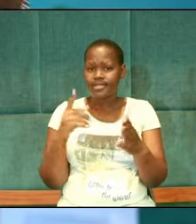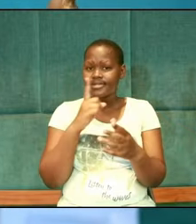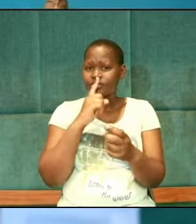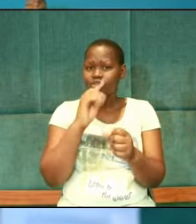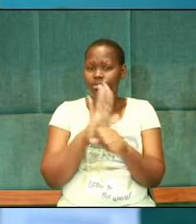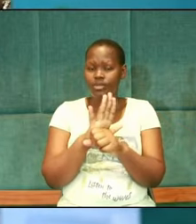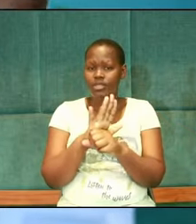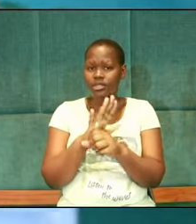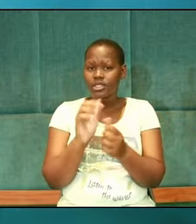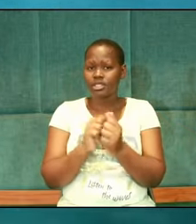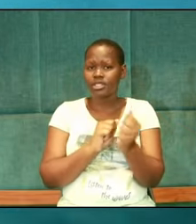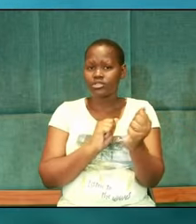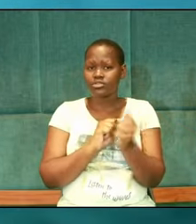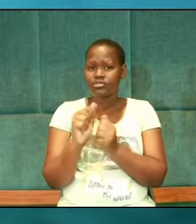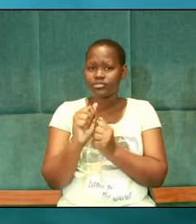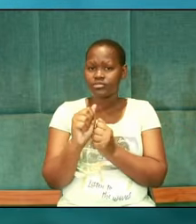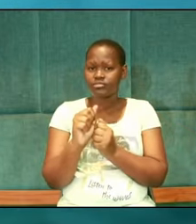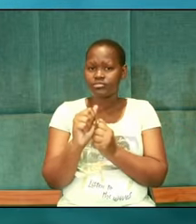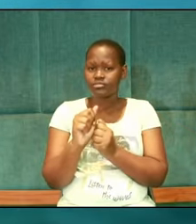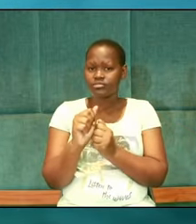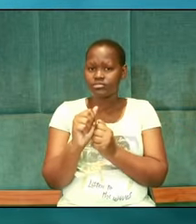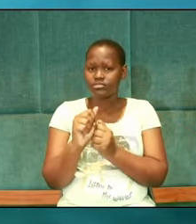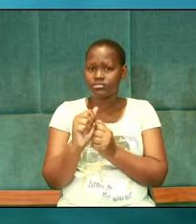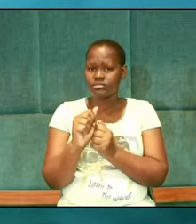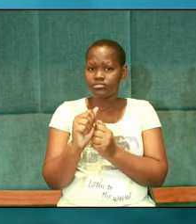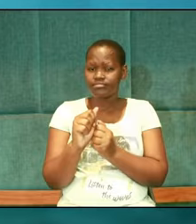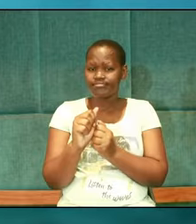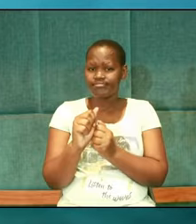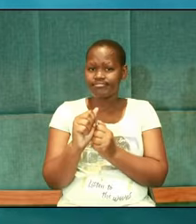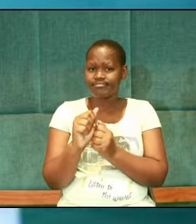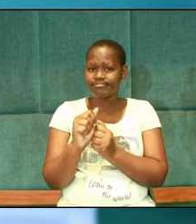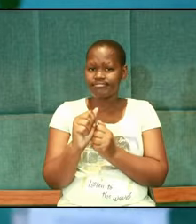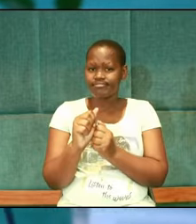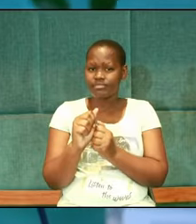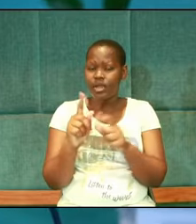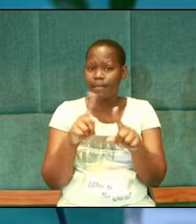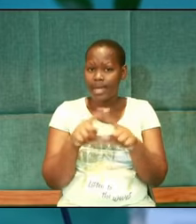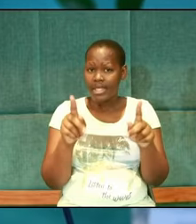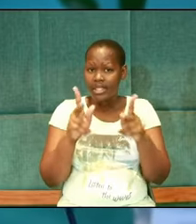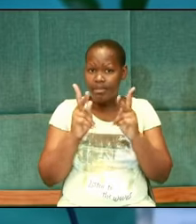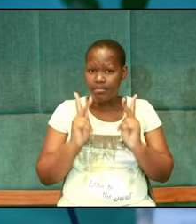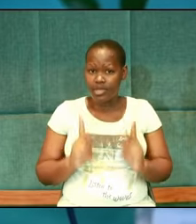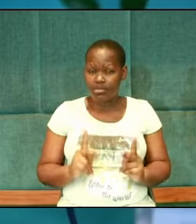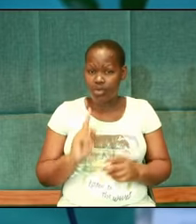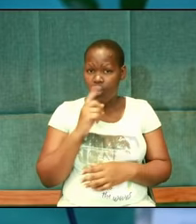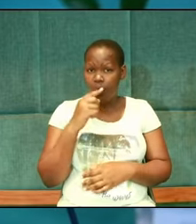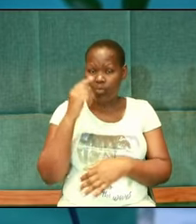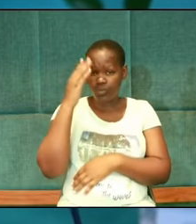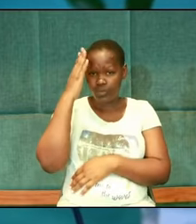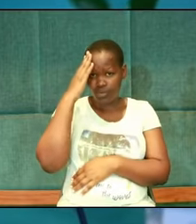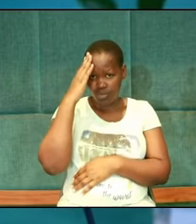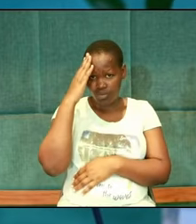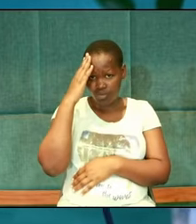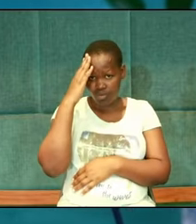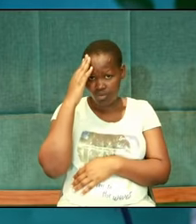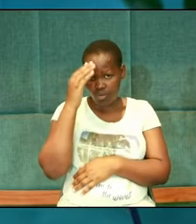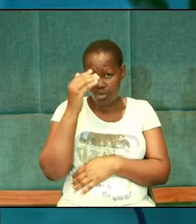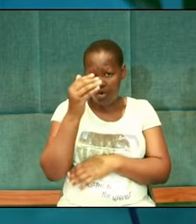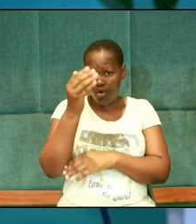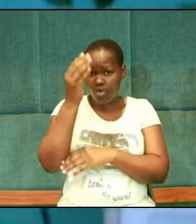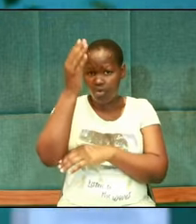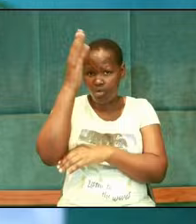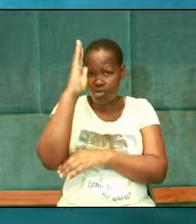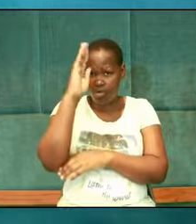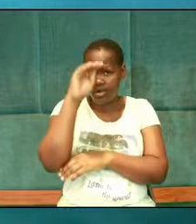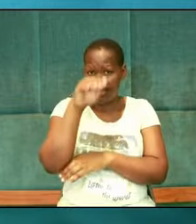will be destroyed by what? Flattery. Flattery. But the people who know they are God,